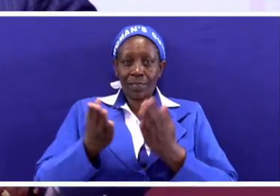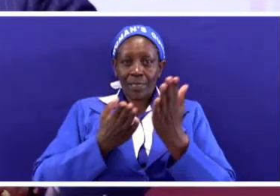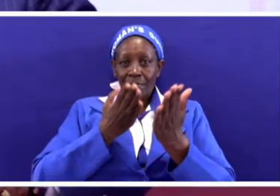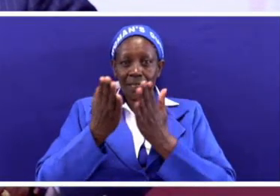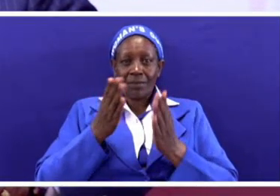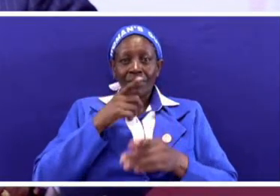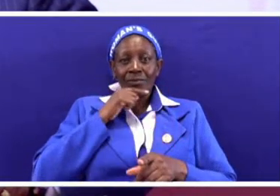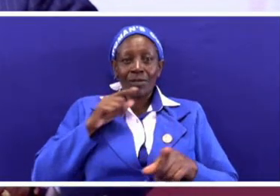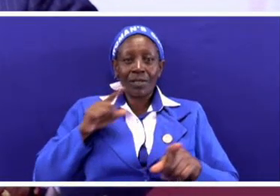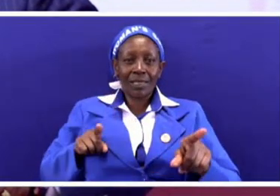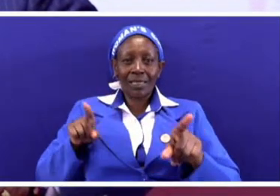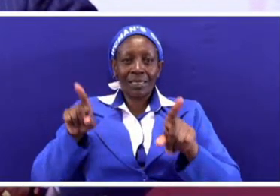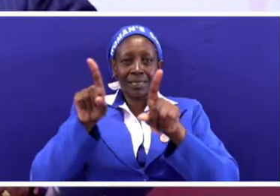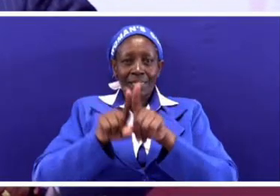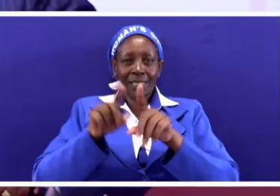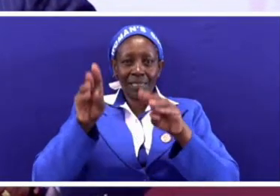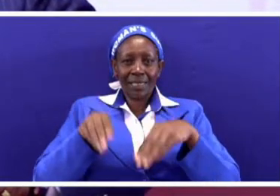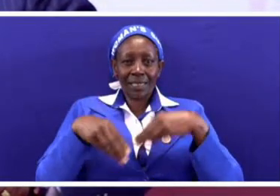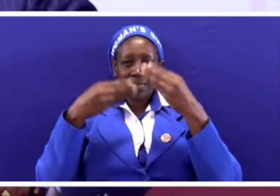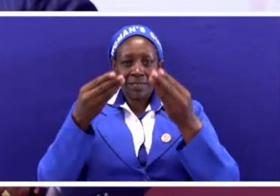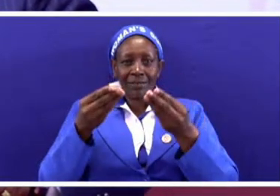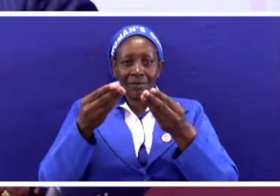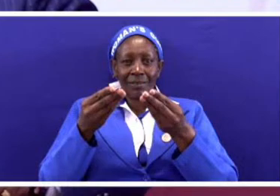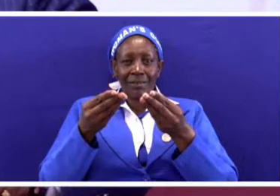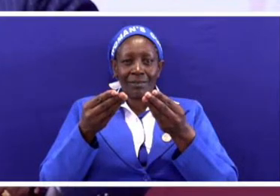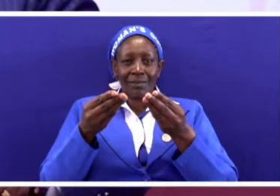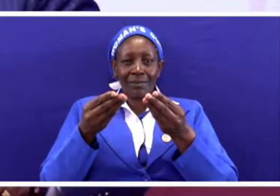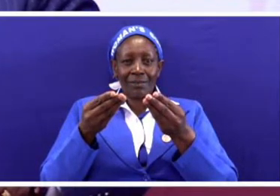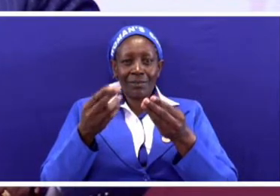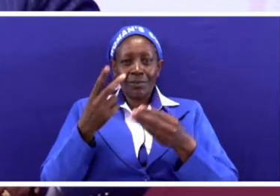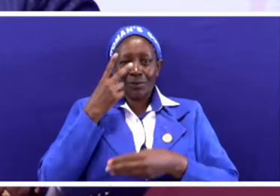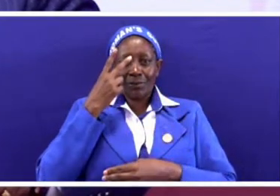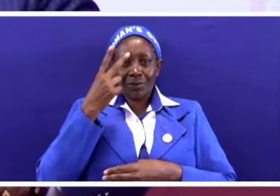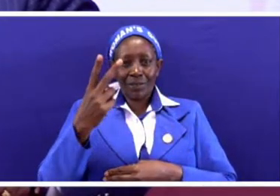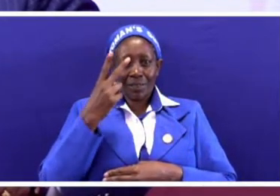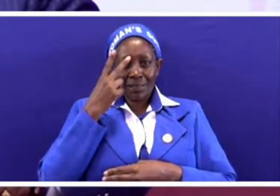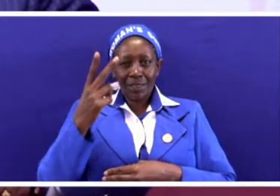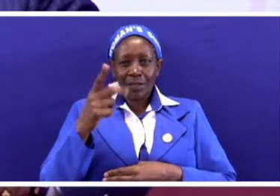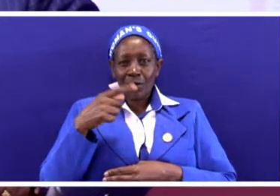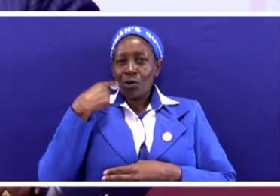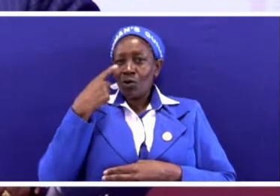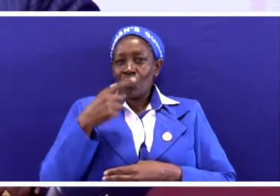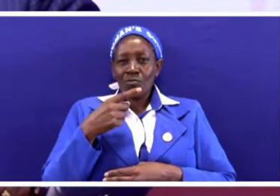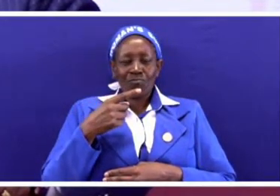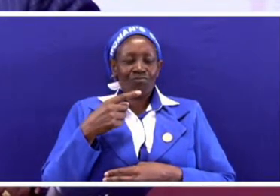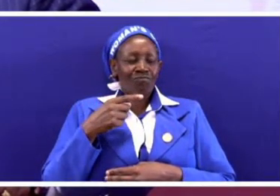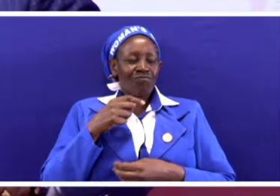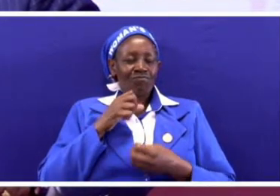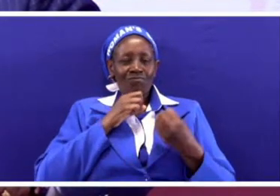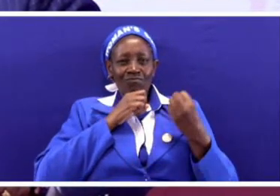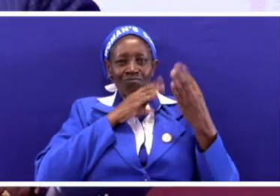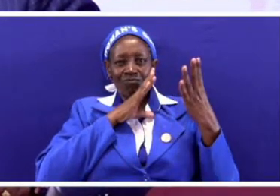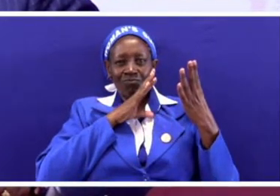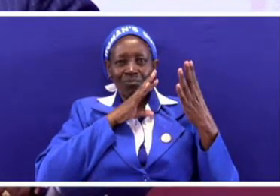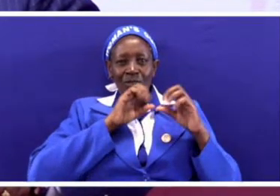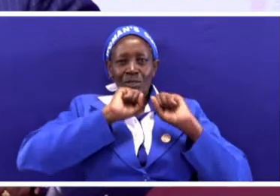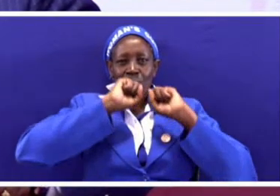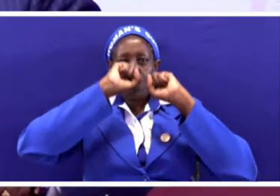and sisters have been offering, this faithful service. You see them who may not be shouting on social media,